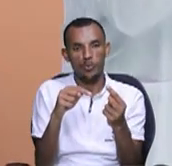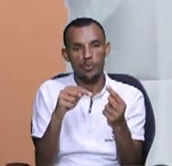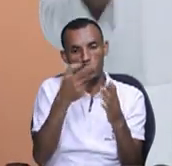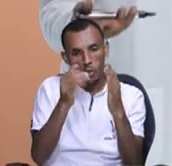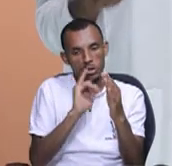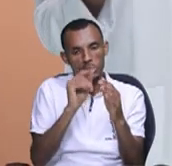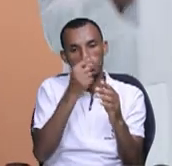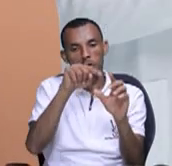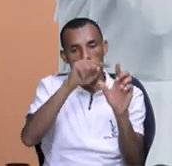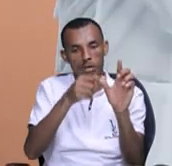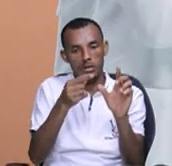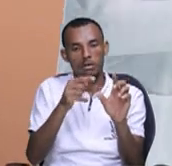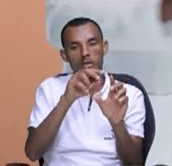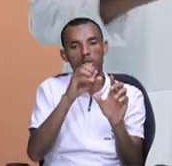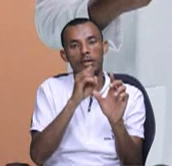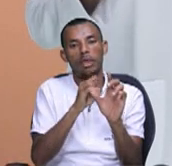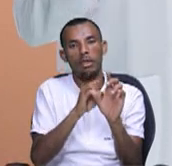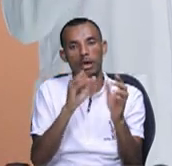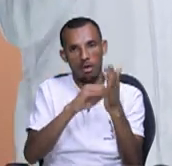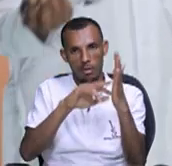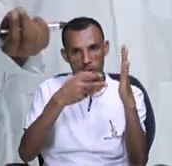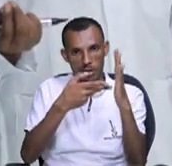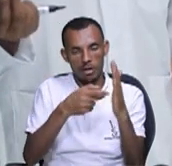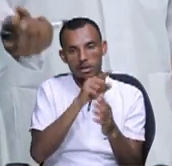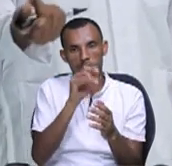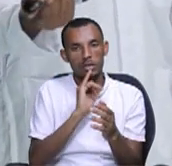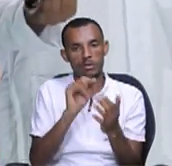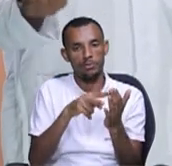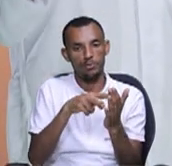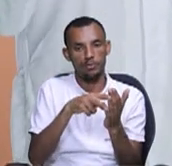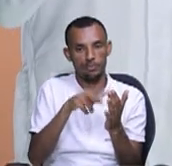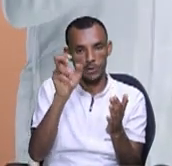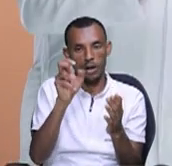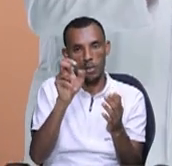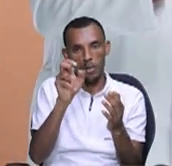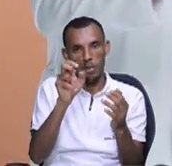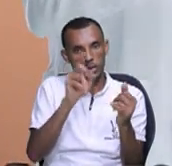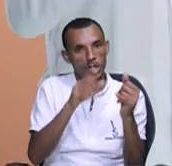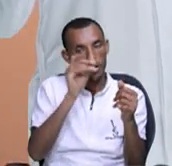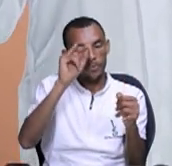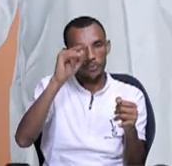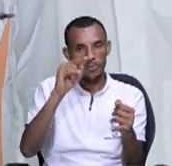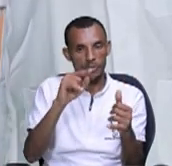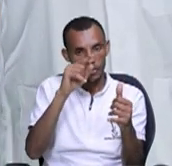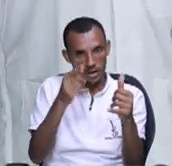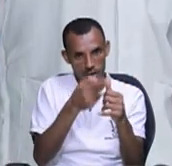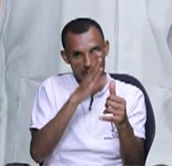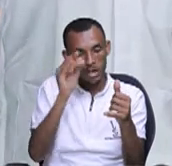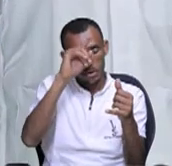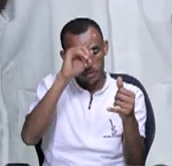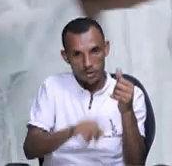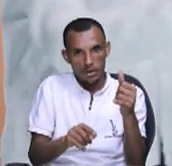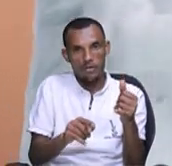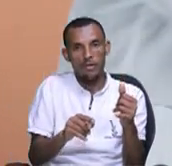what is the angle theta mean first? Angle theta mean, there is initial position and there is terminal position and there is vertex on